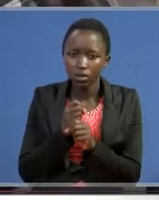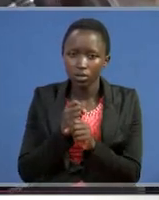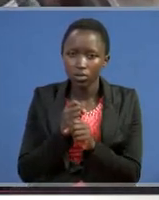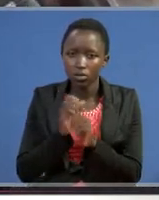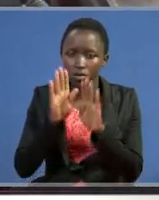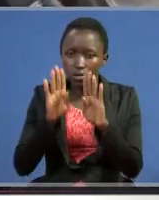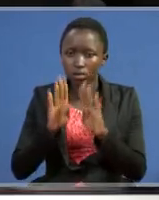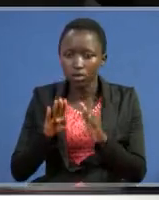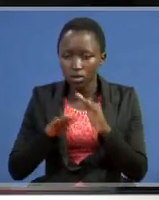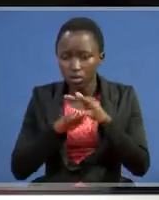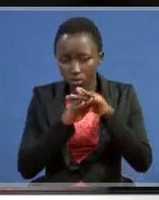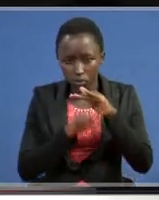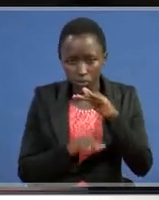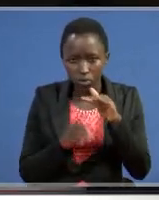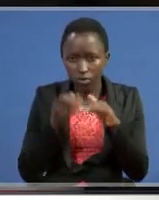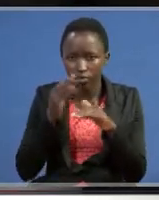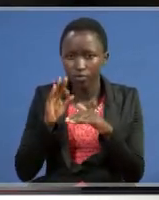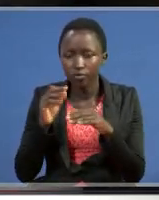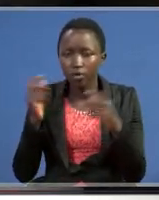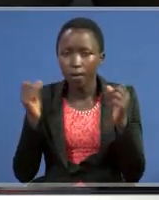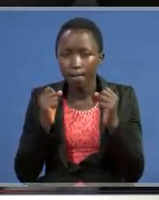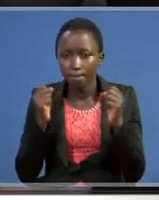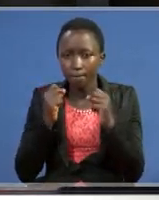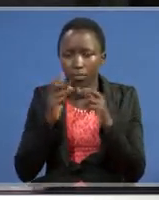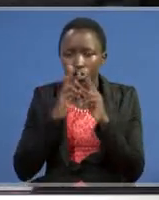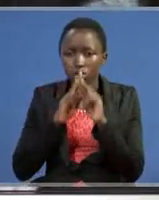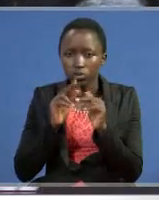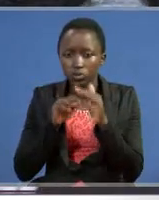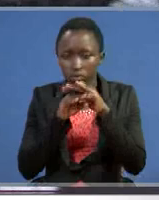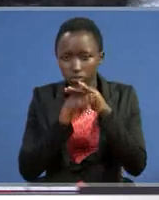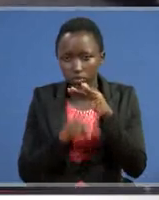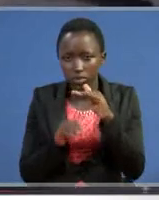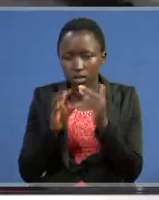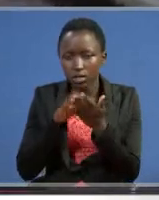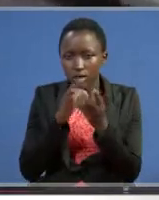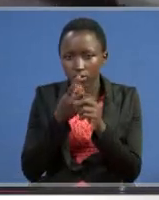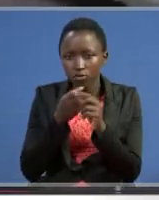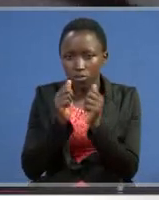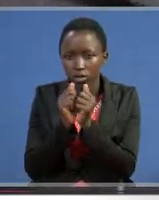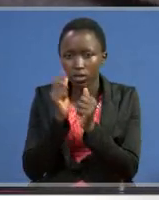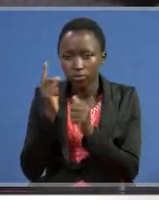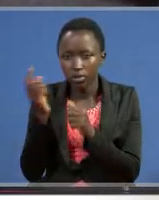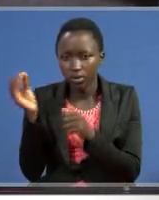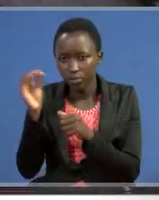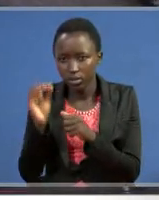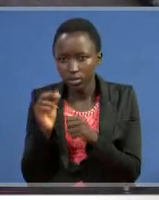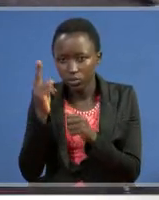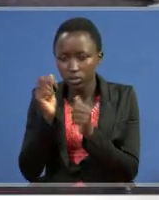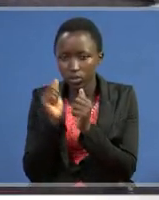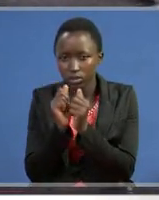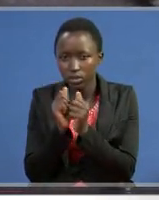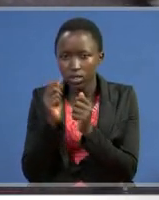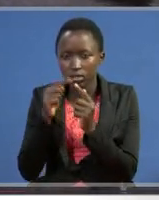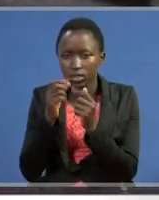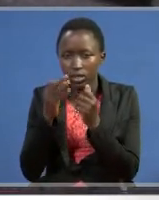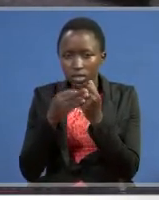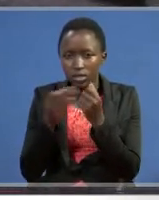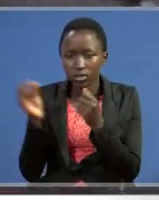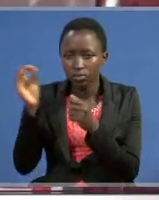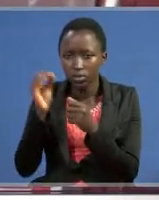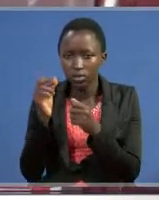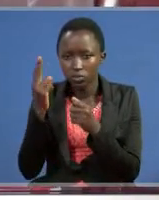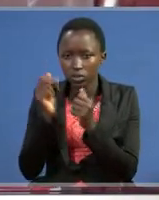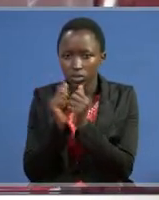significant drop in malaria transmission rates resulting in a reduction of cases from 11 percent in 2010 8 percent in